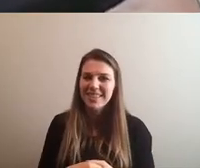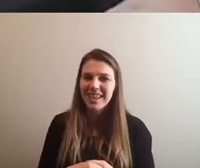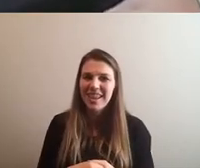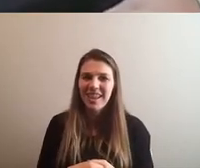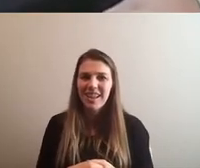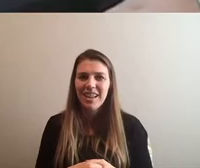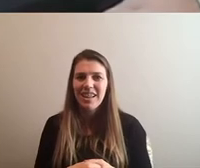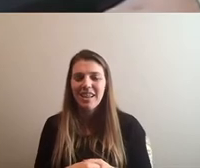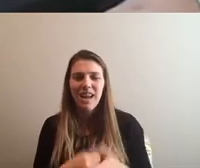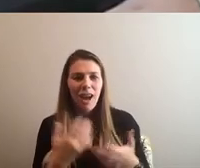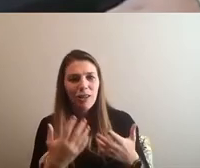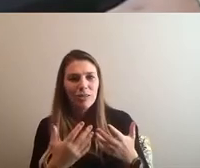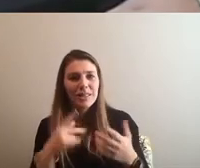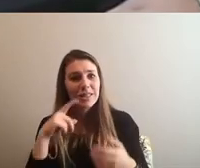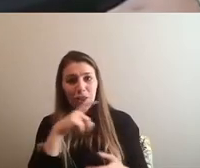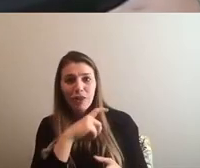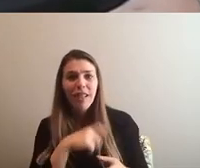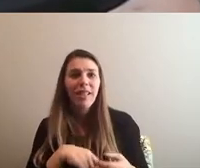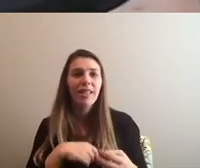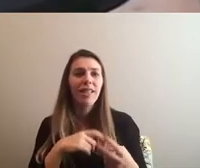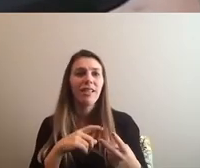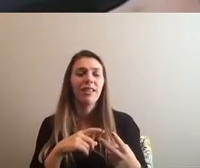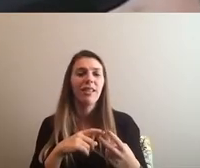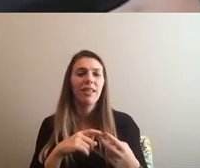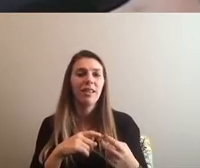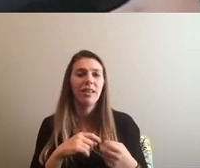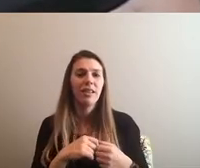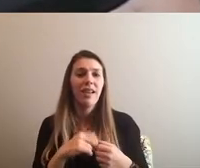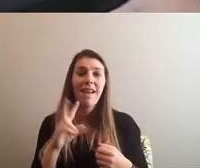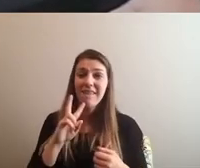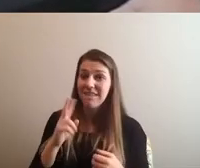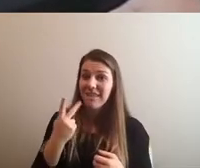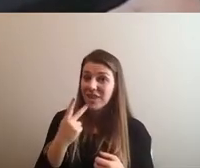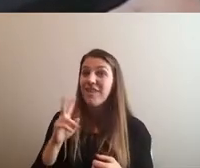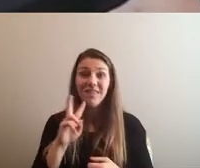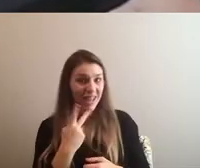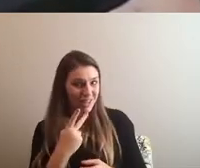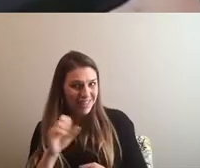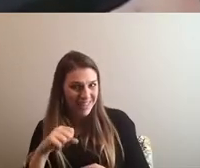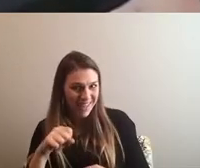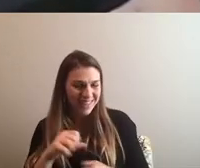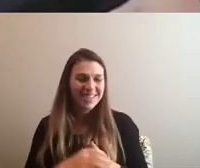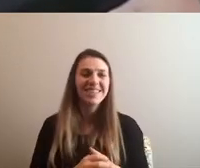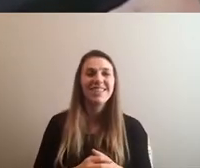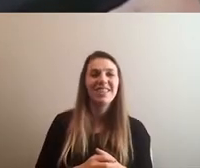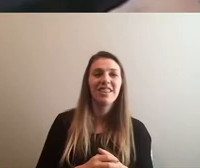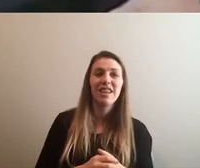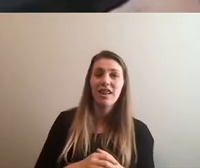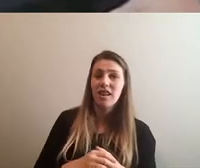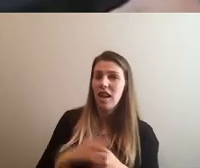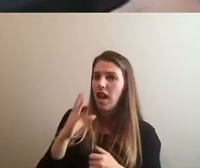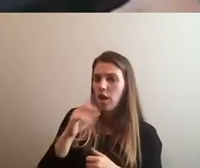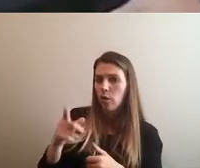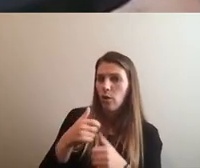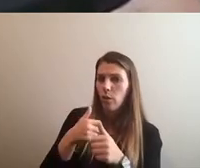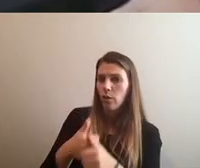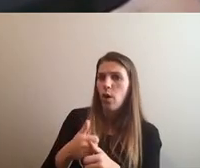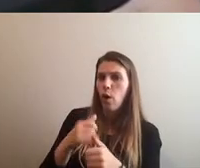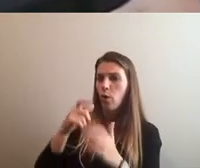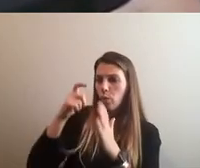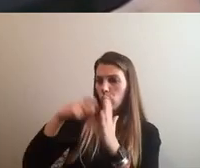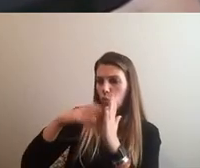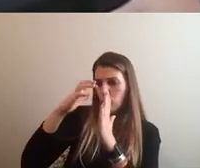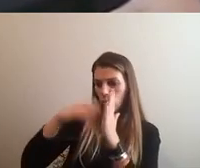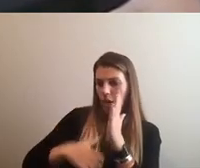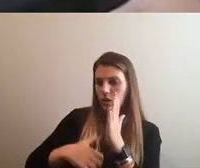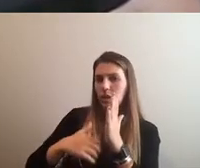Sometimes, you know, cereal. Yeah. For pains, yeah. And veggies? Veggies, yeah. And you follow a what? Recipe, food